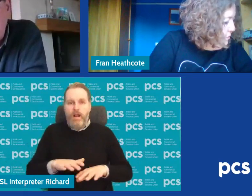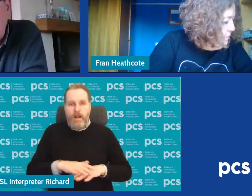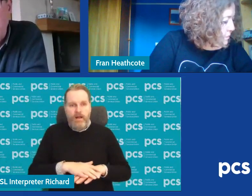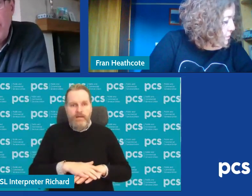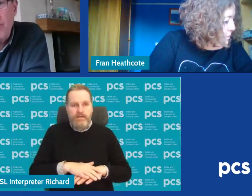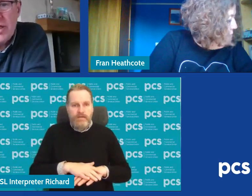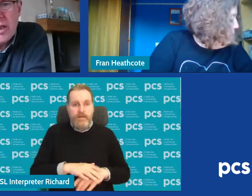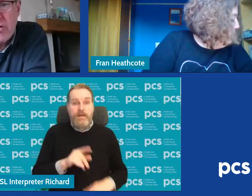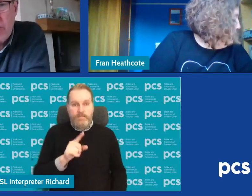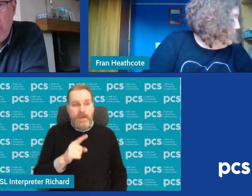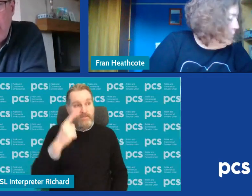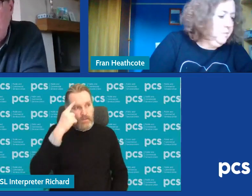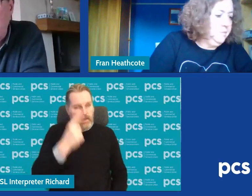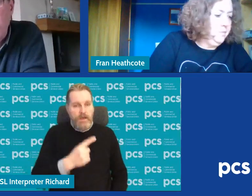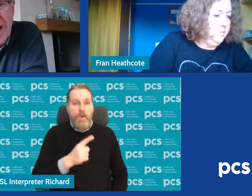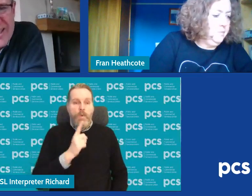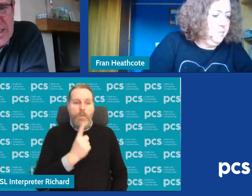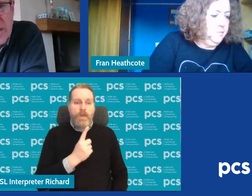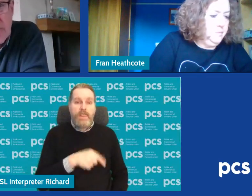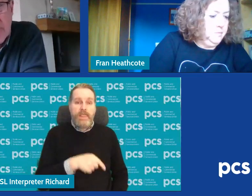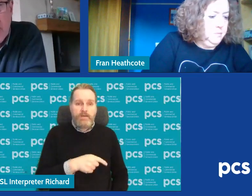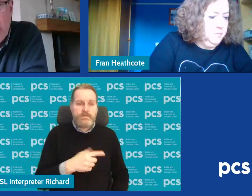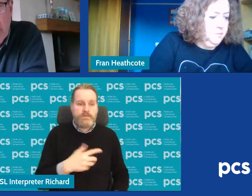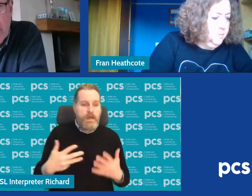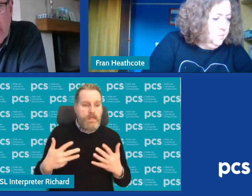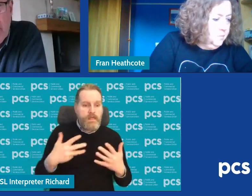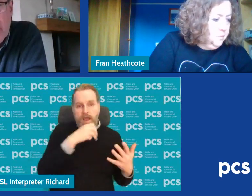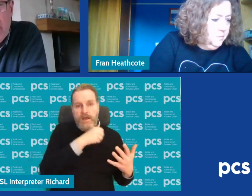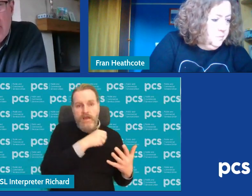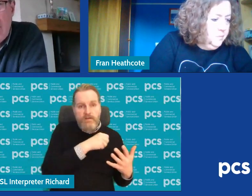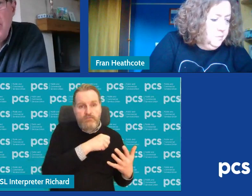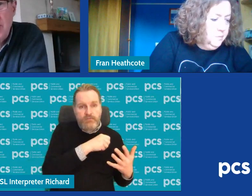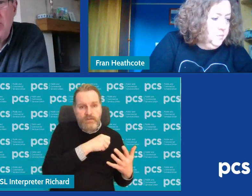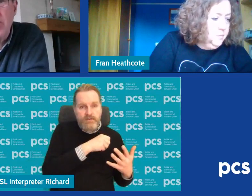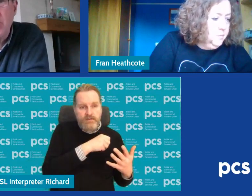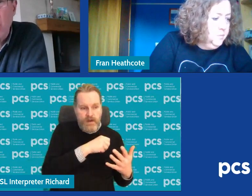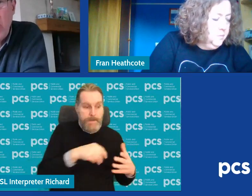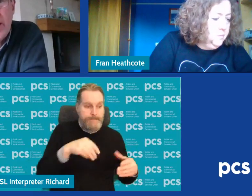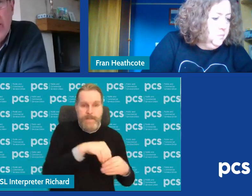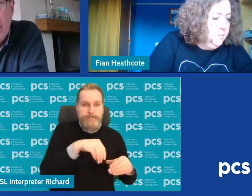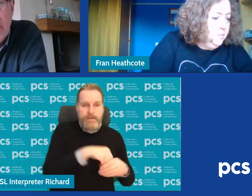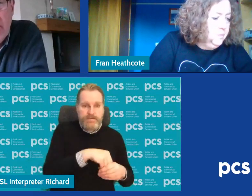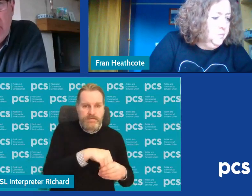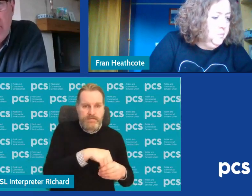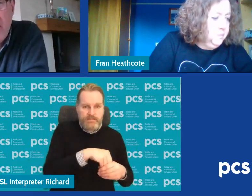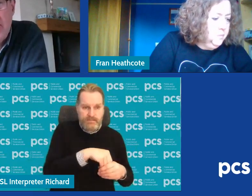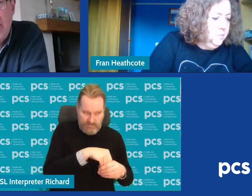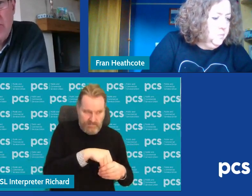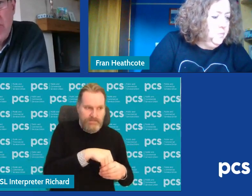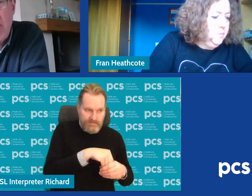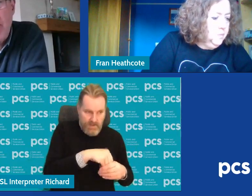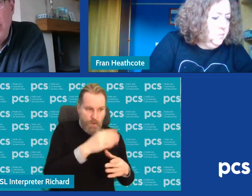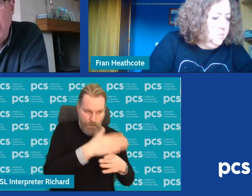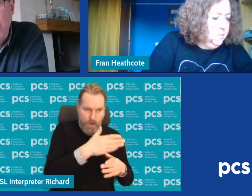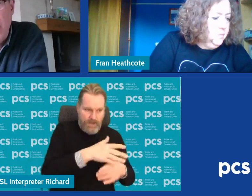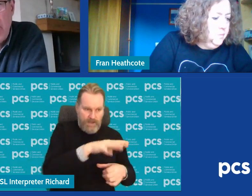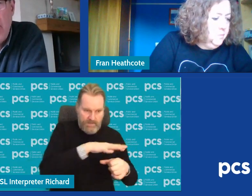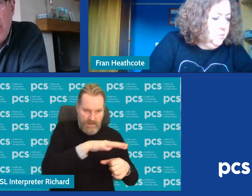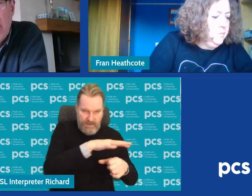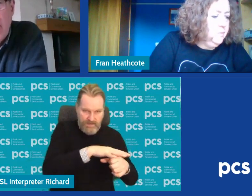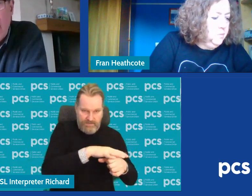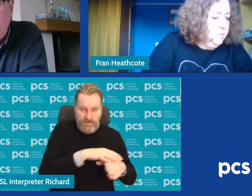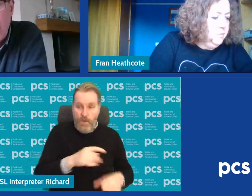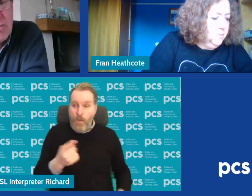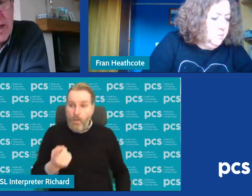scope and 1,500 and rising are in the union, there's absolutely no way that they're going to be able to cover what our members would have